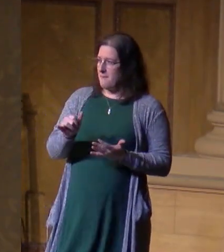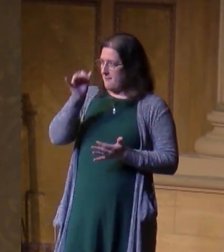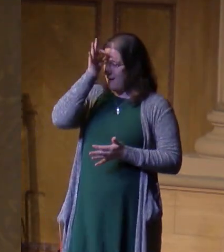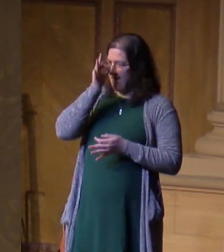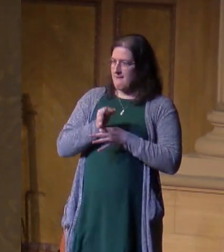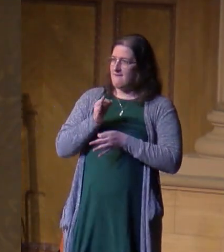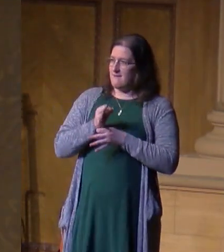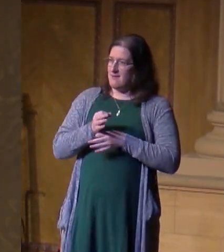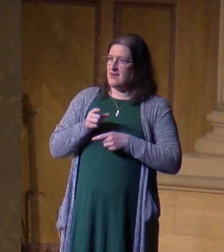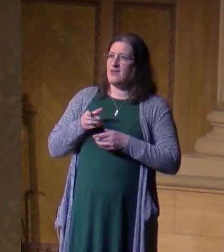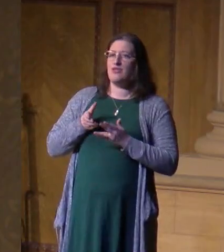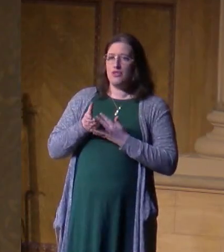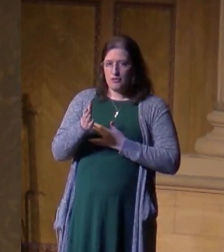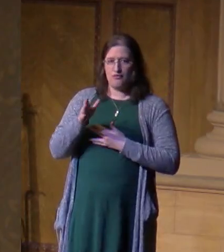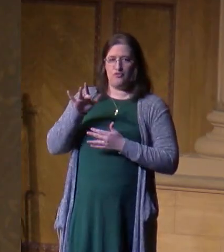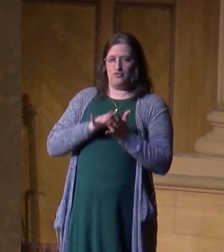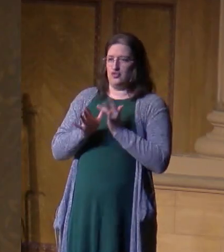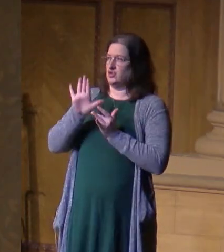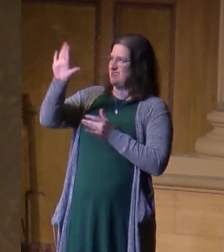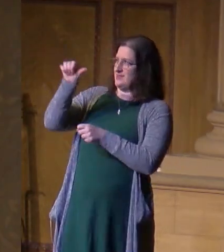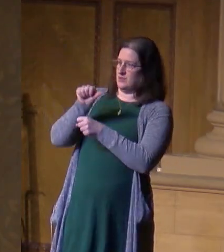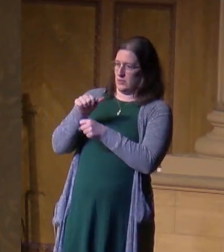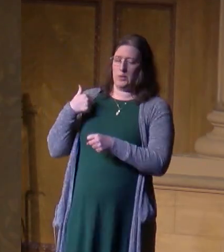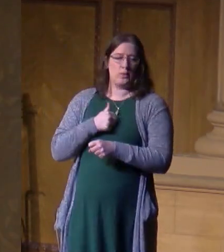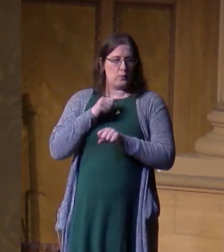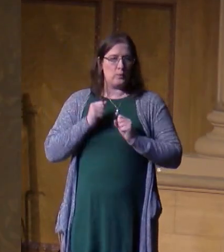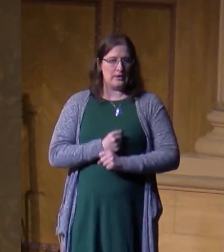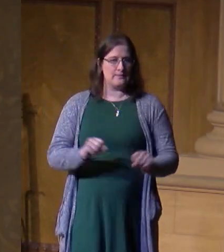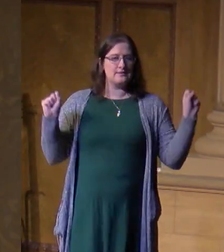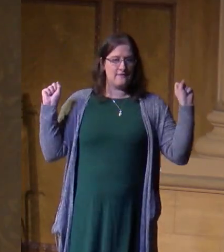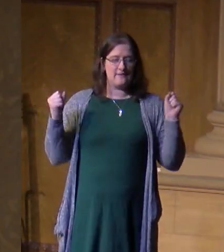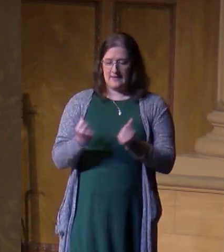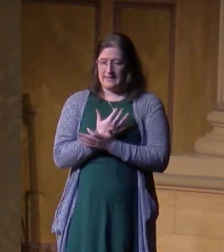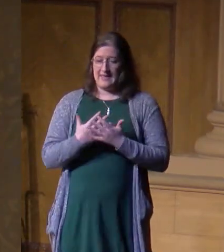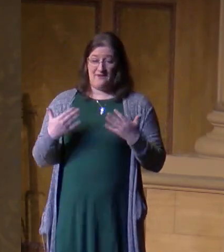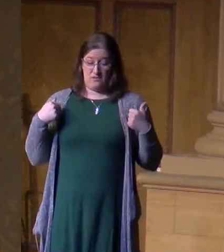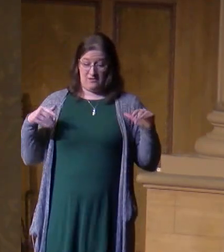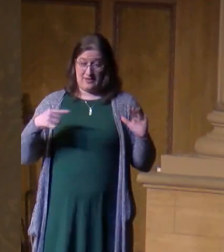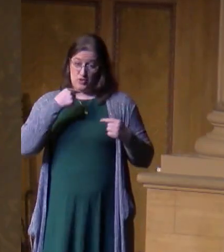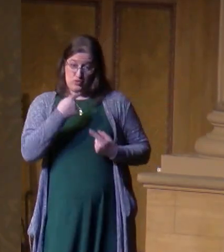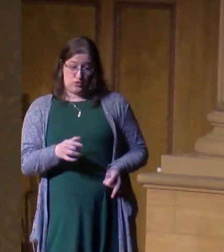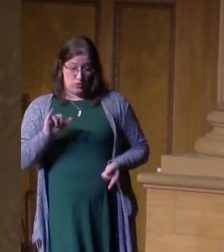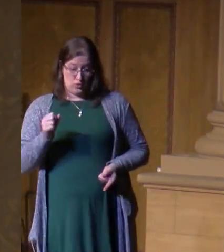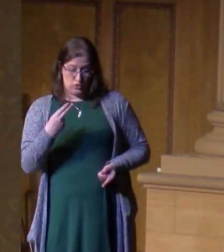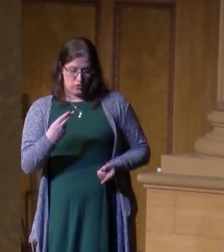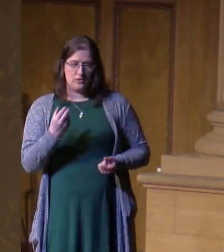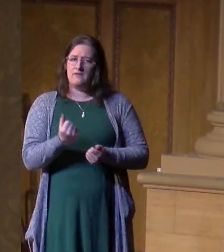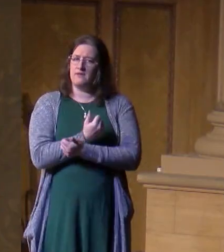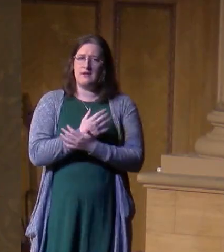saved from our sins. Again, everything the angel said to Joseph came true.